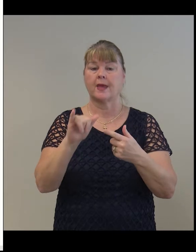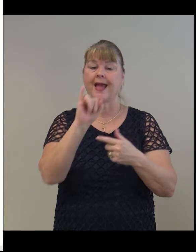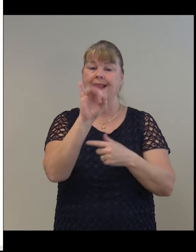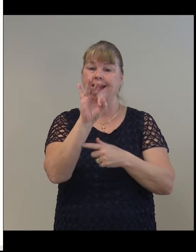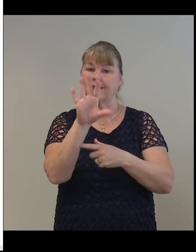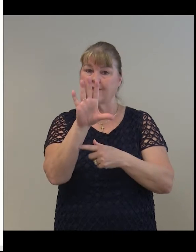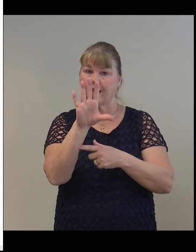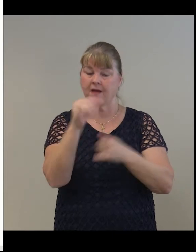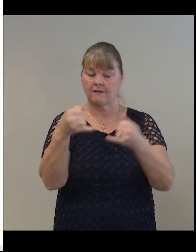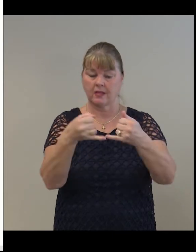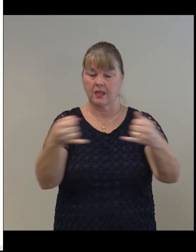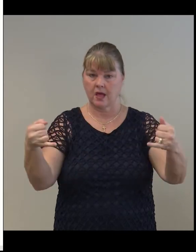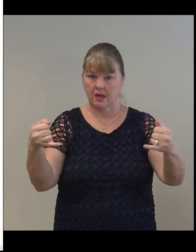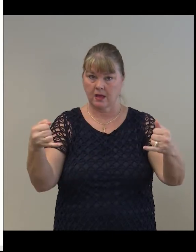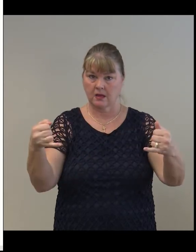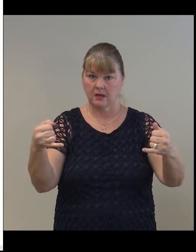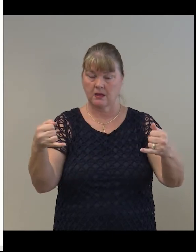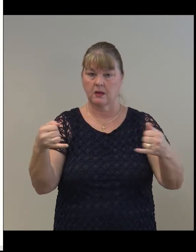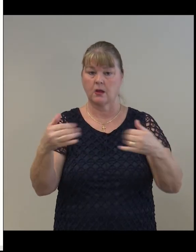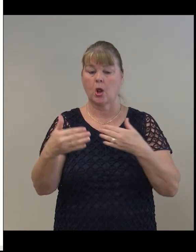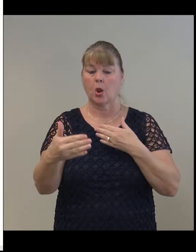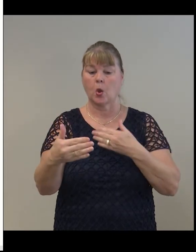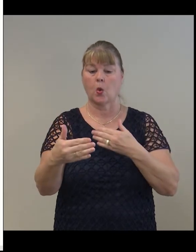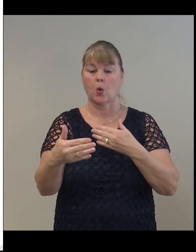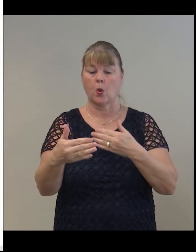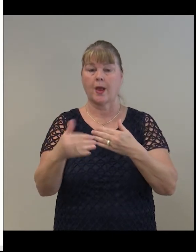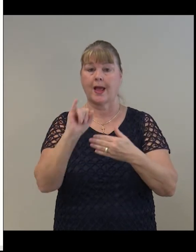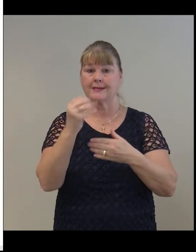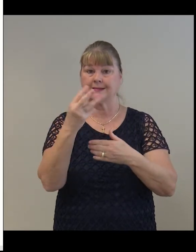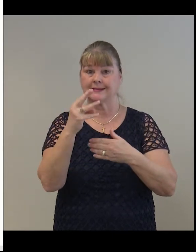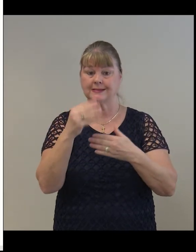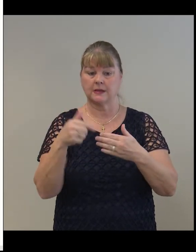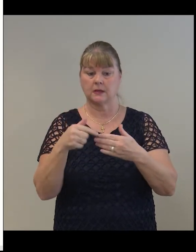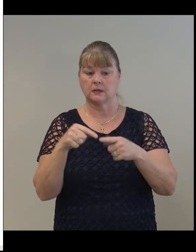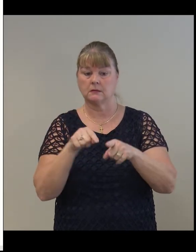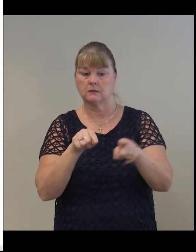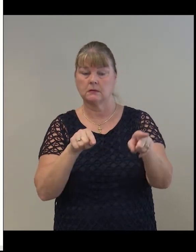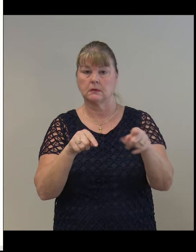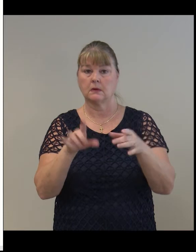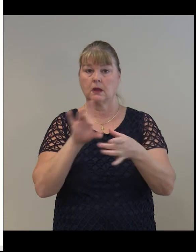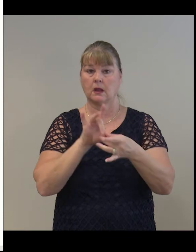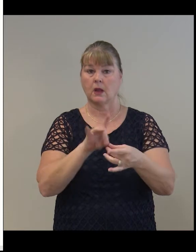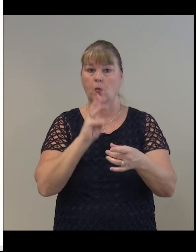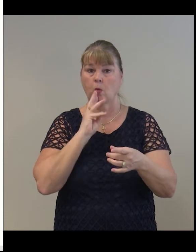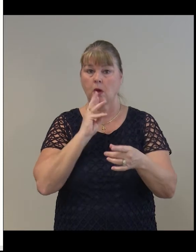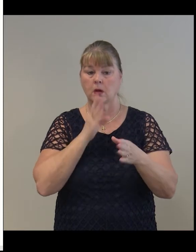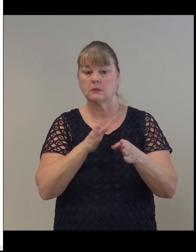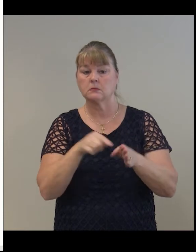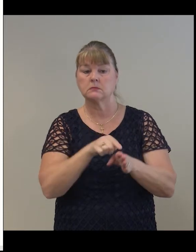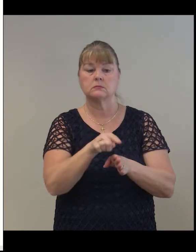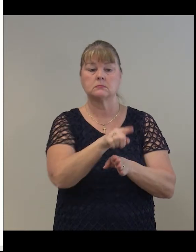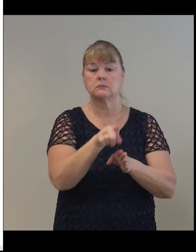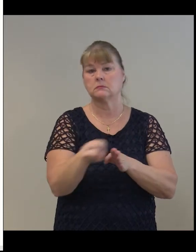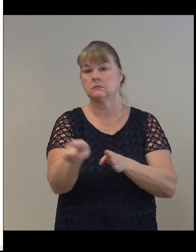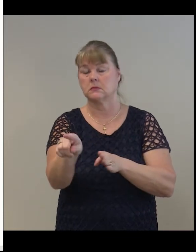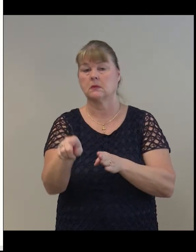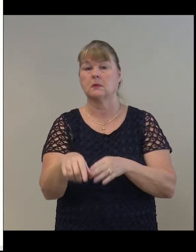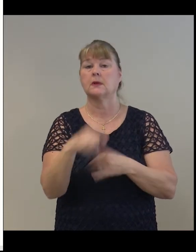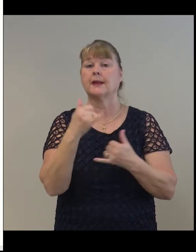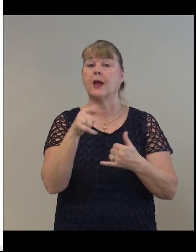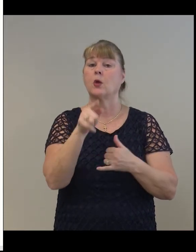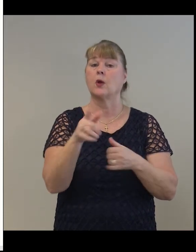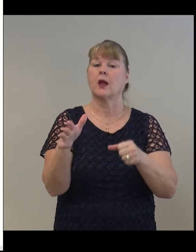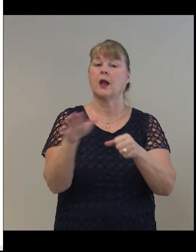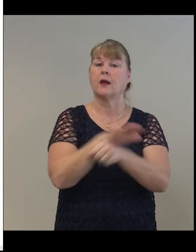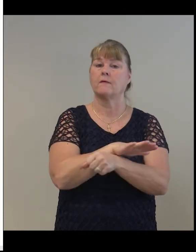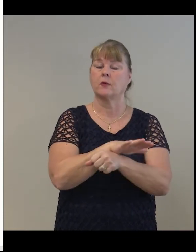I-16 here through your interconnected waterways. You are now covered through the Harry Truman Parkway through most of it. You're